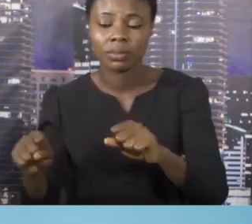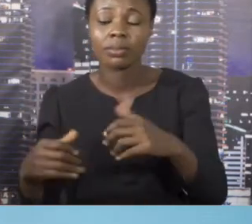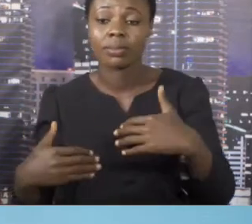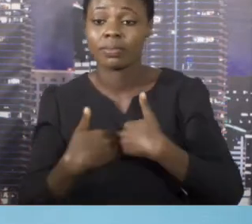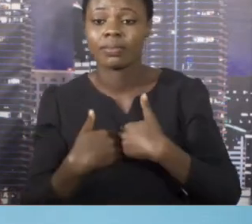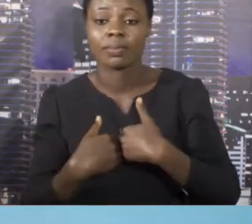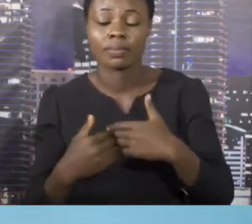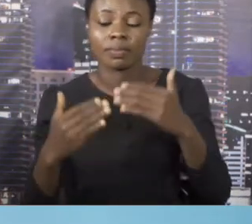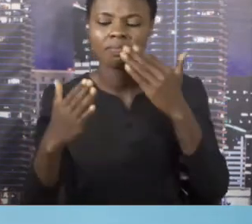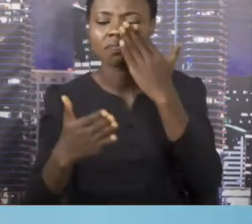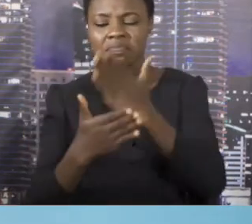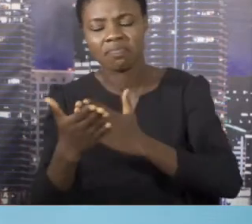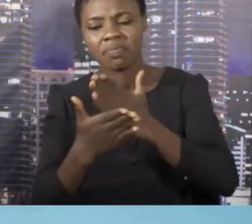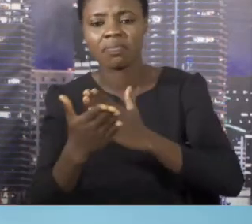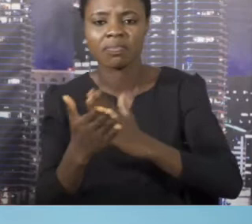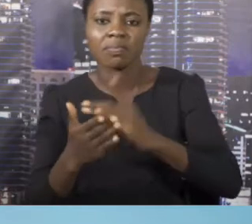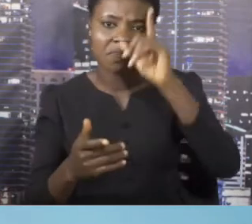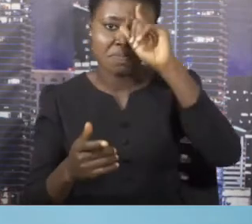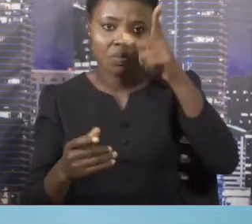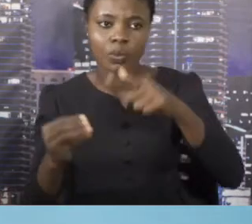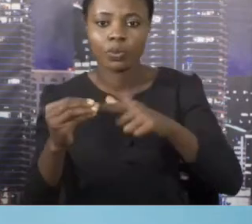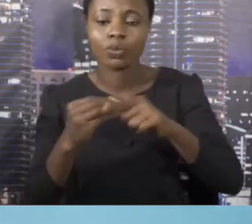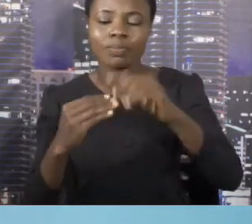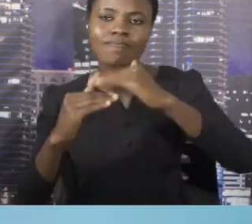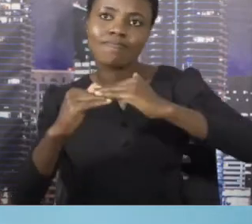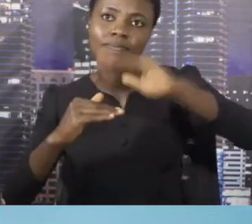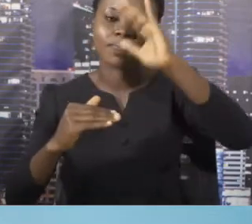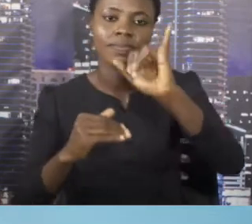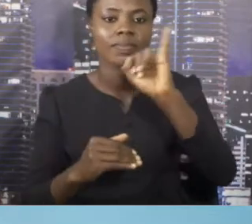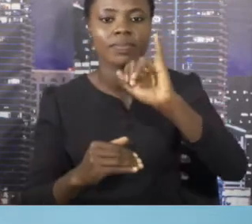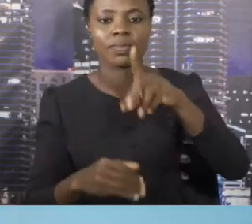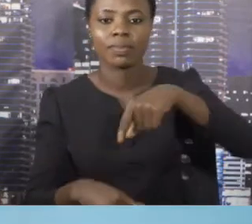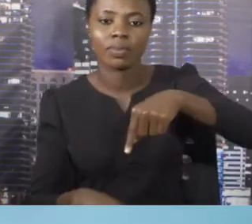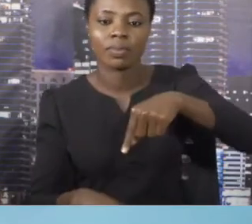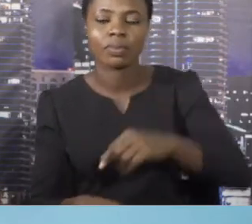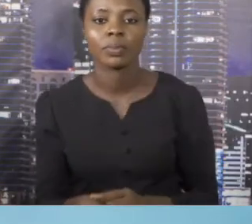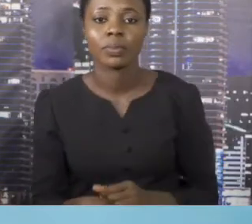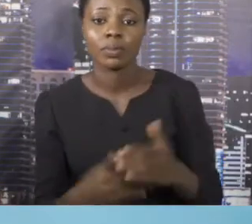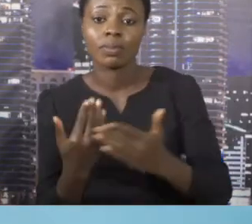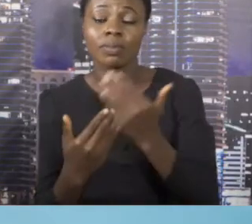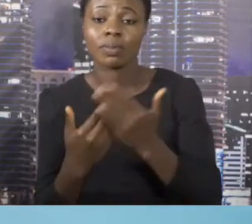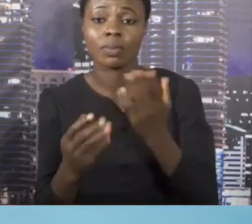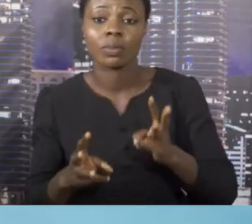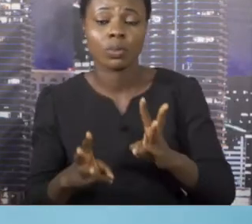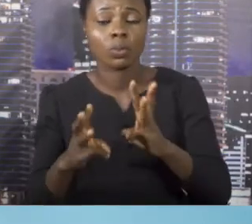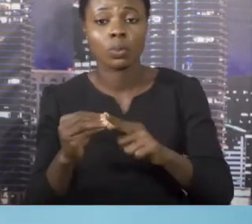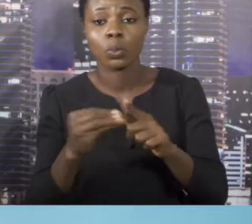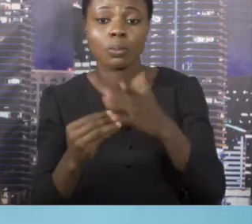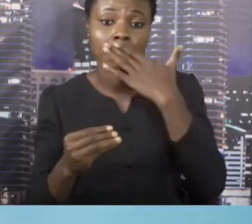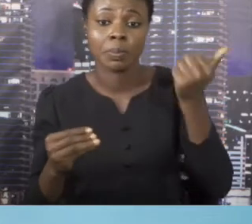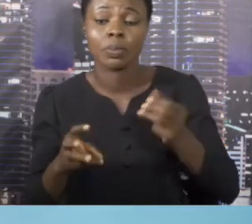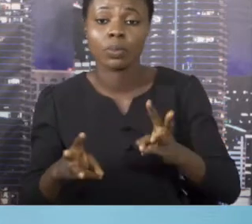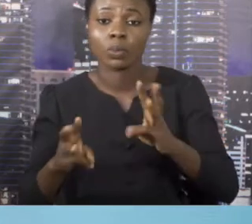average intelligence or way high IQ. The easiest way or the best way to teach someone